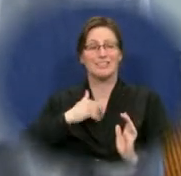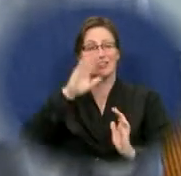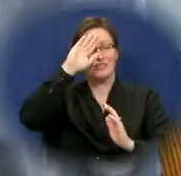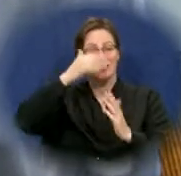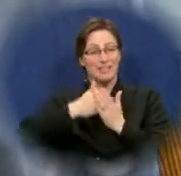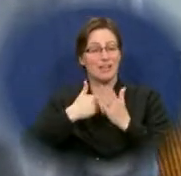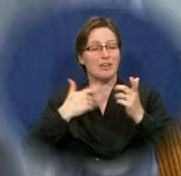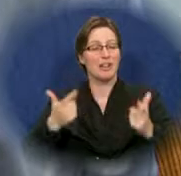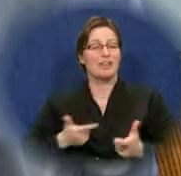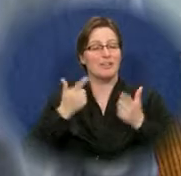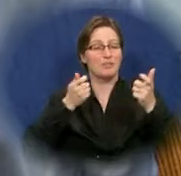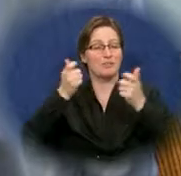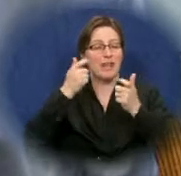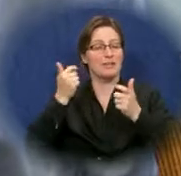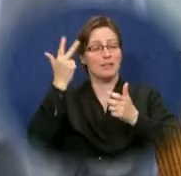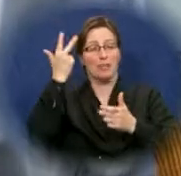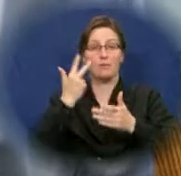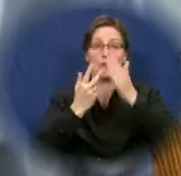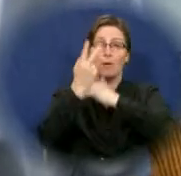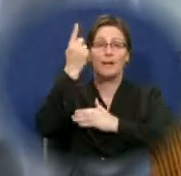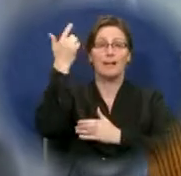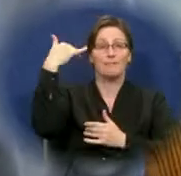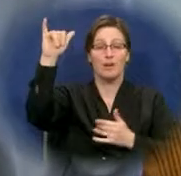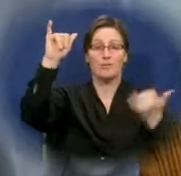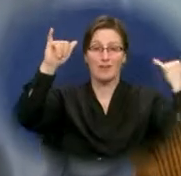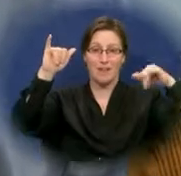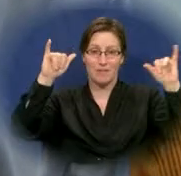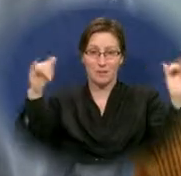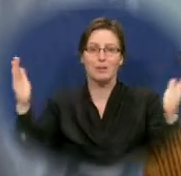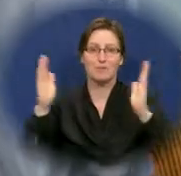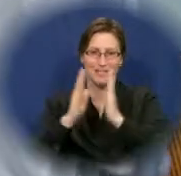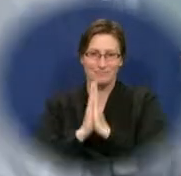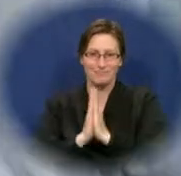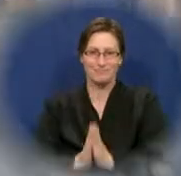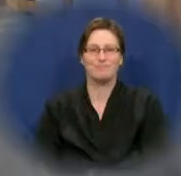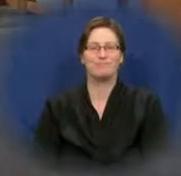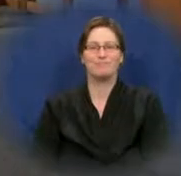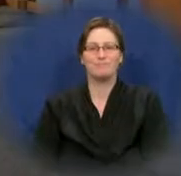Holy Spirit, one God forever and ever. Amen.